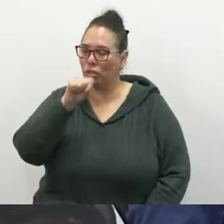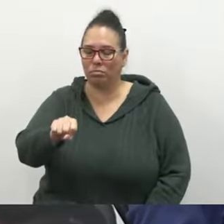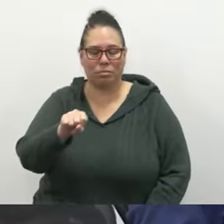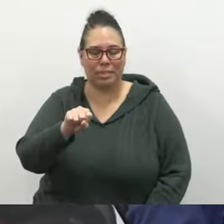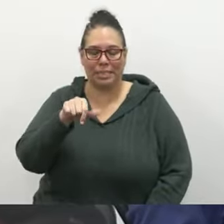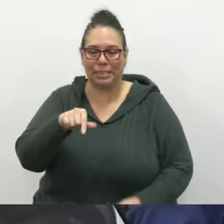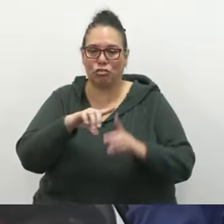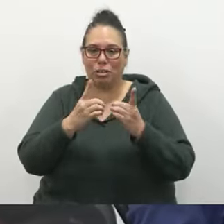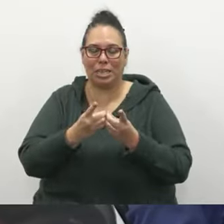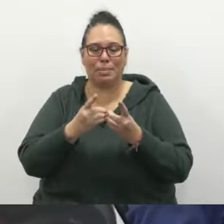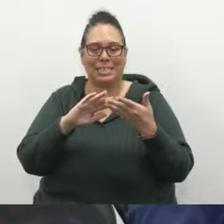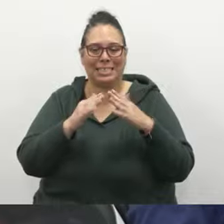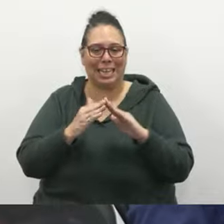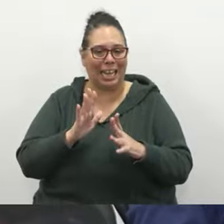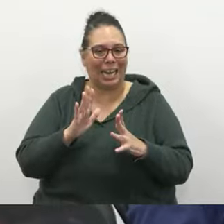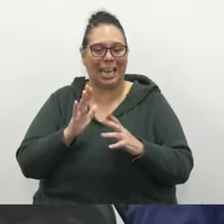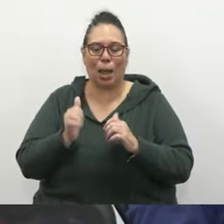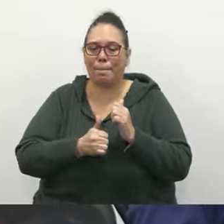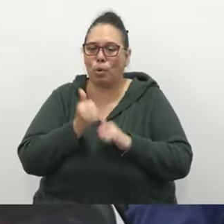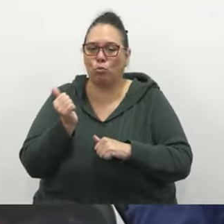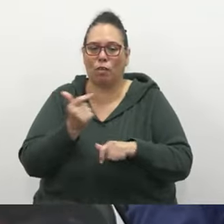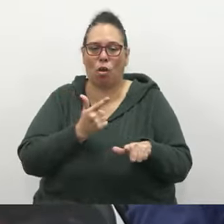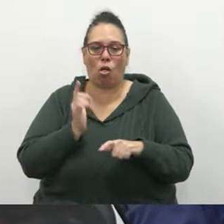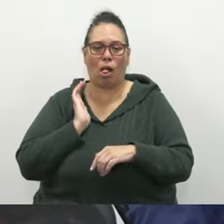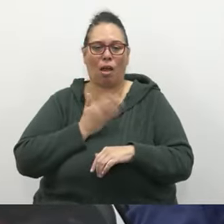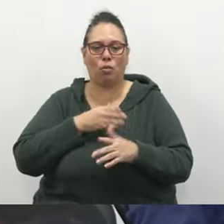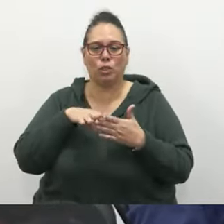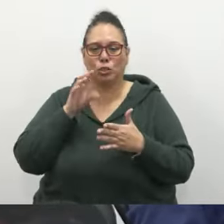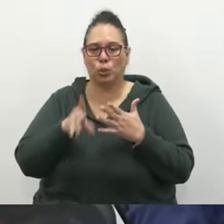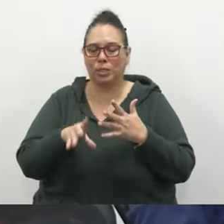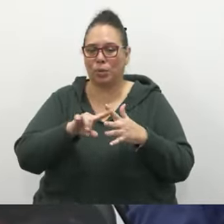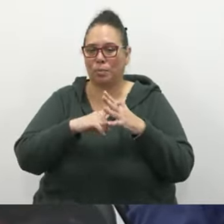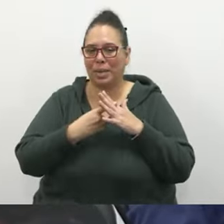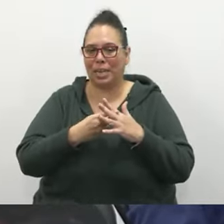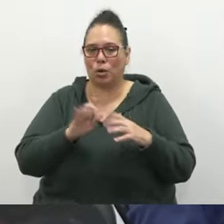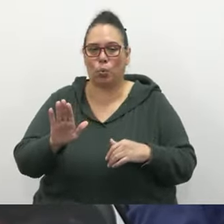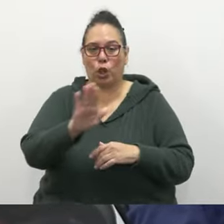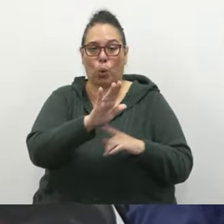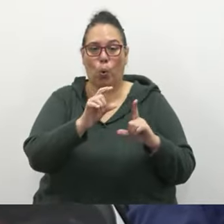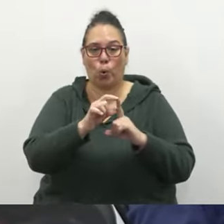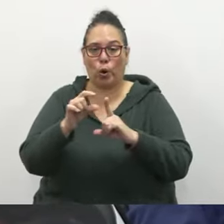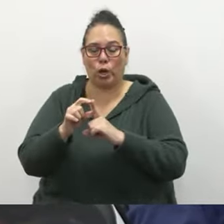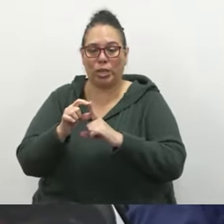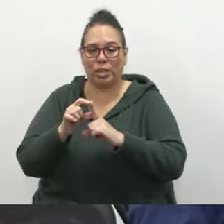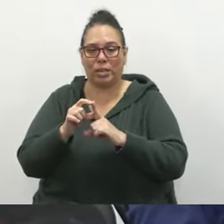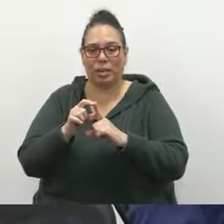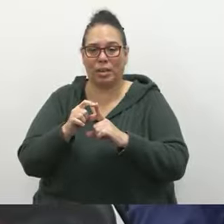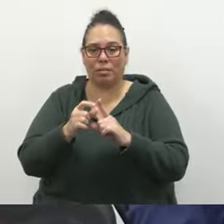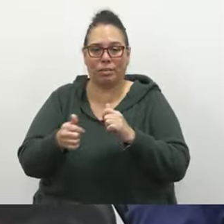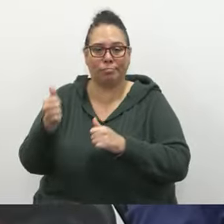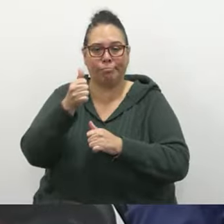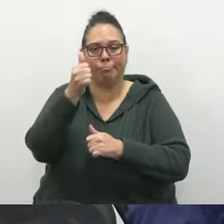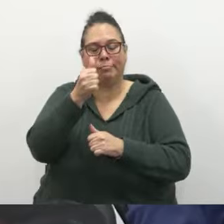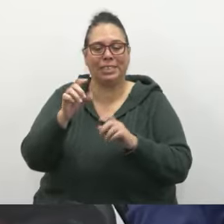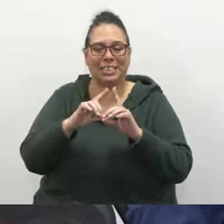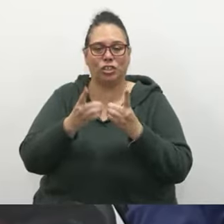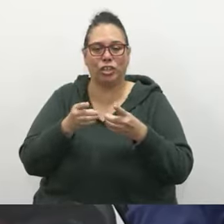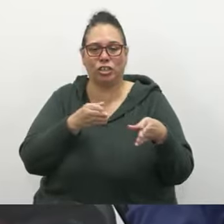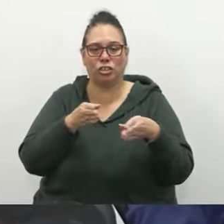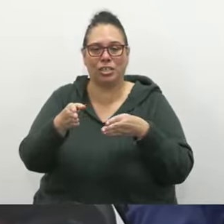this city, and most of all, our students. I want to begin with your own words from the district's strategic plan